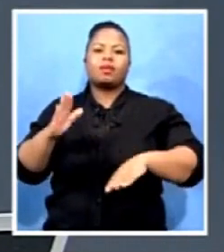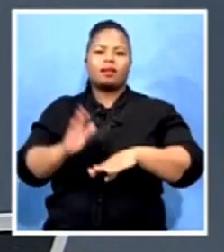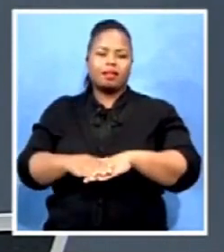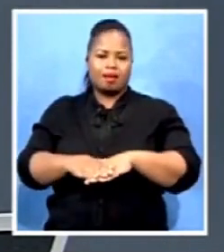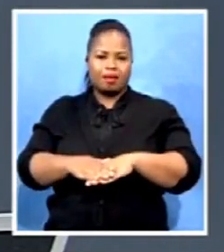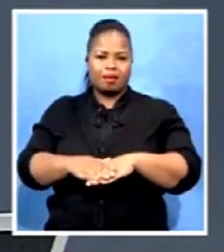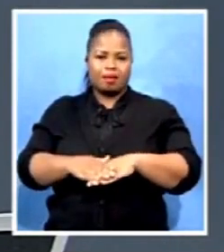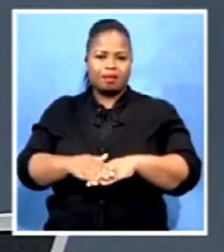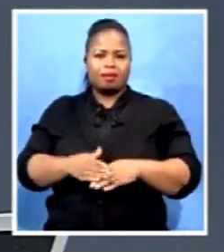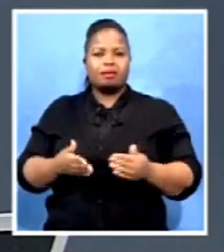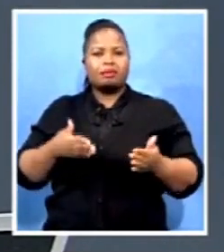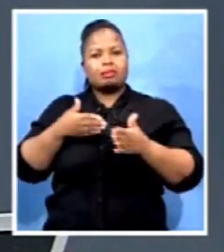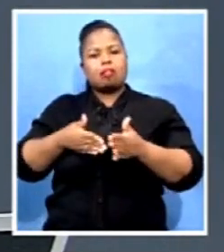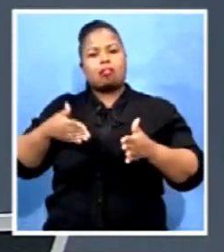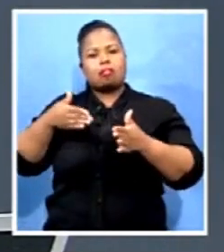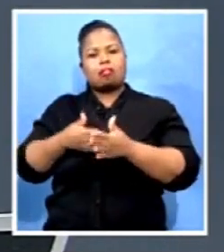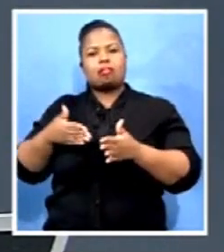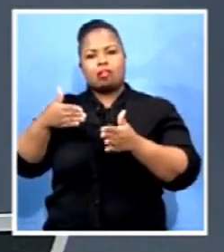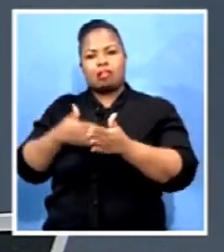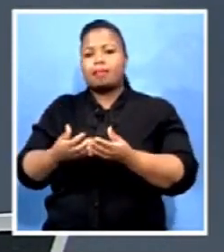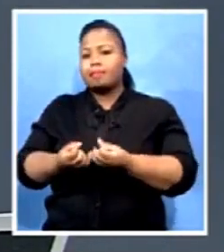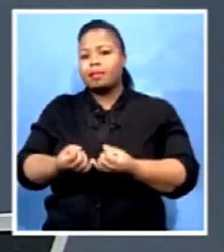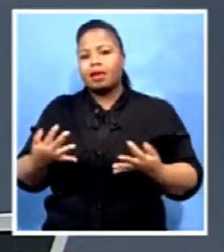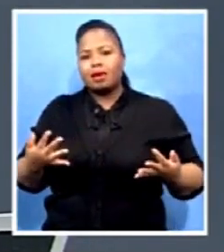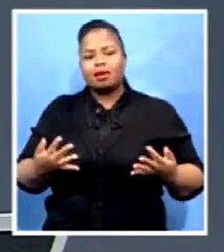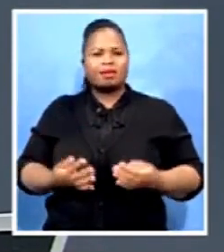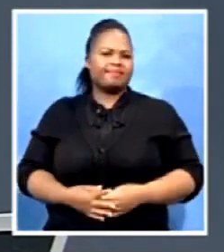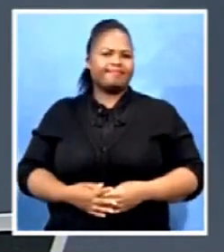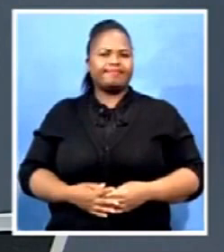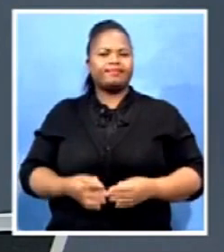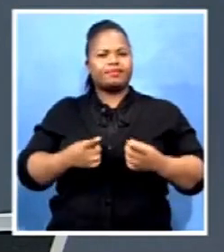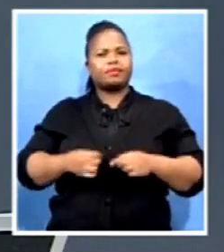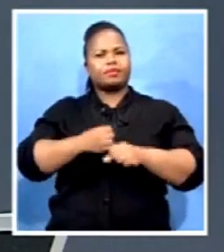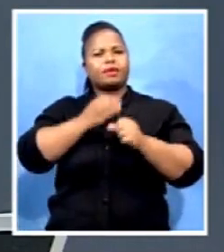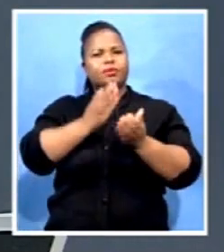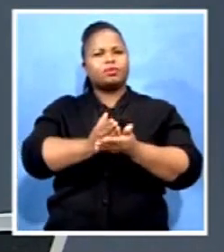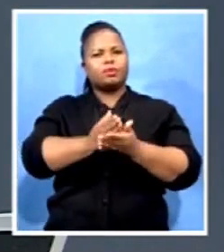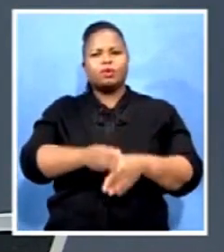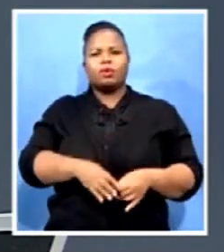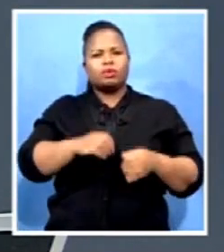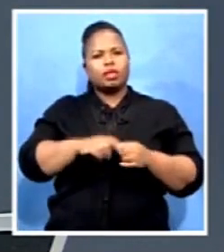for many, how do we ensure that they are not left behind? Now, the